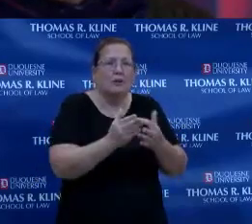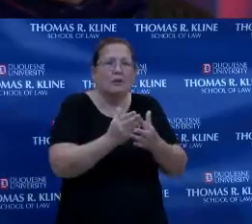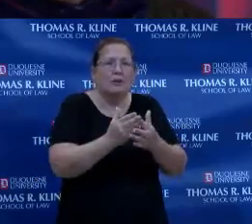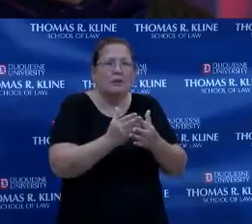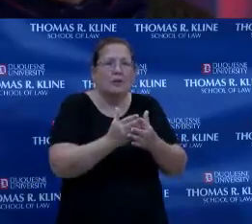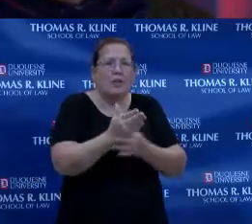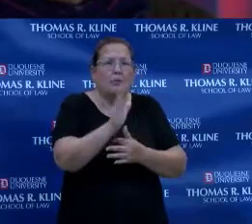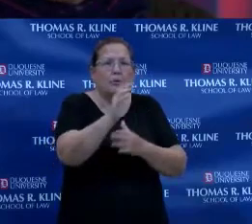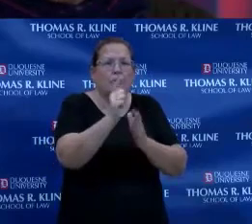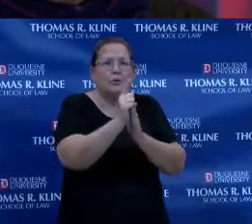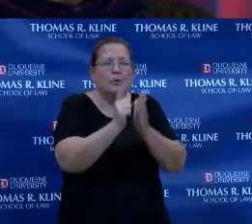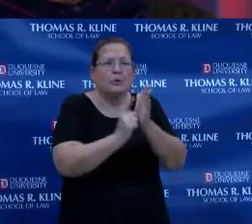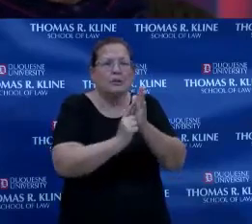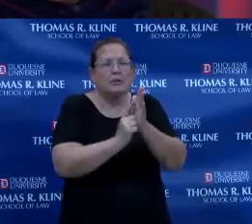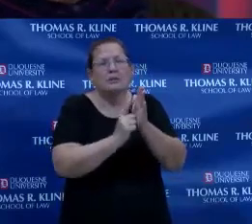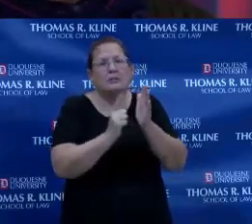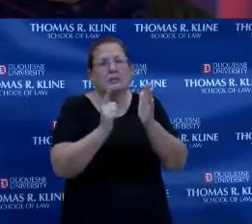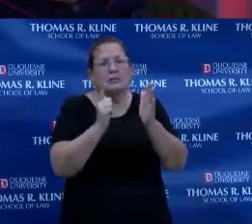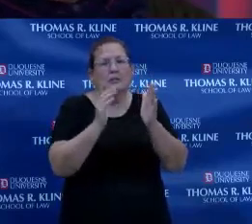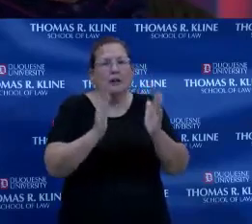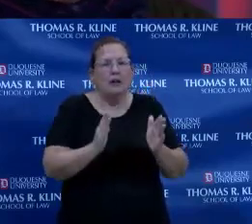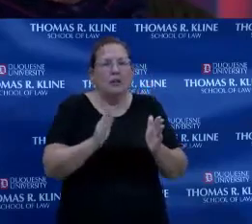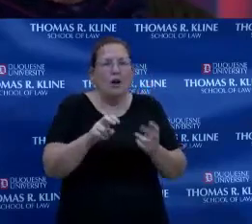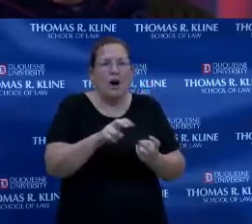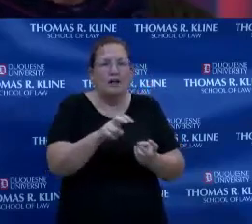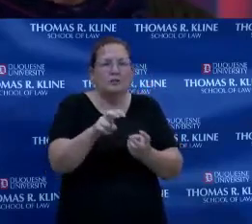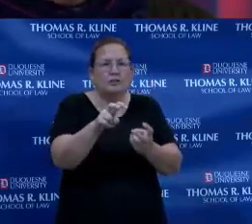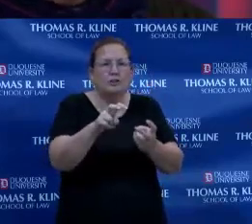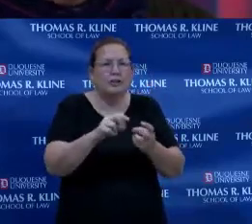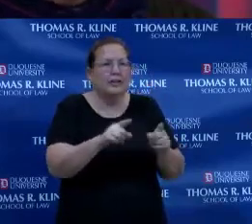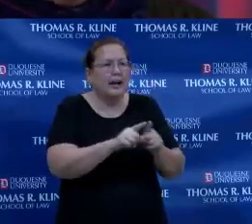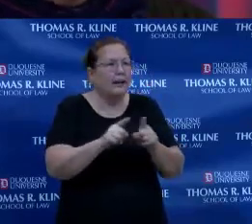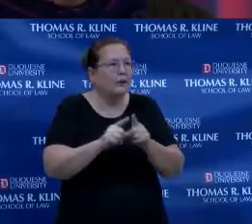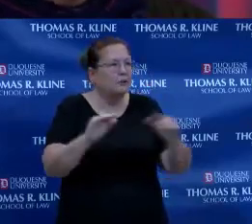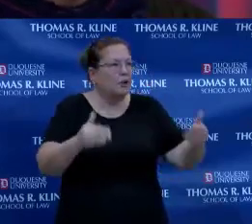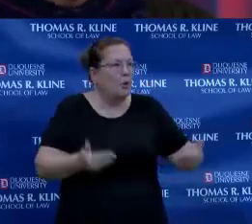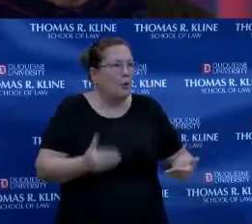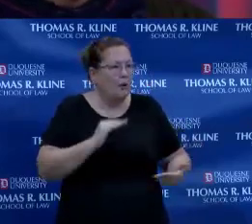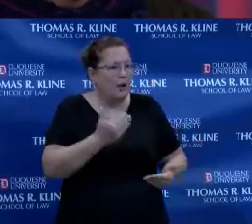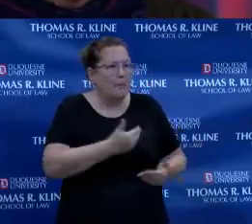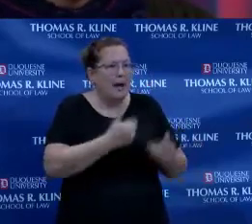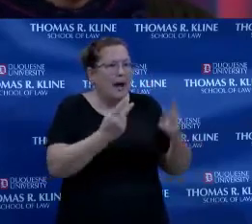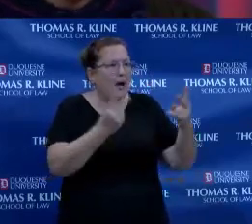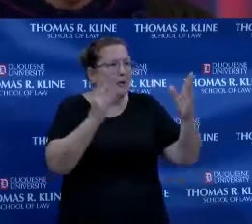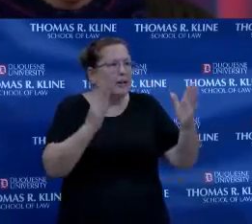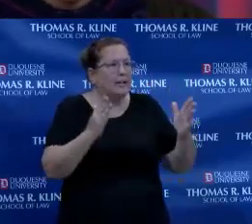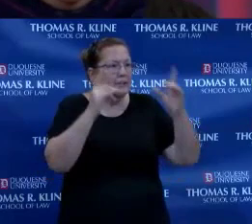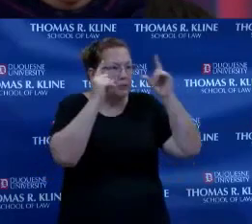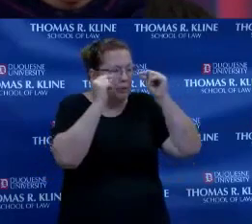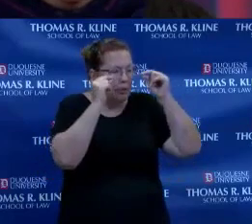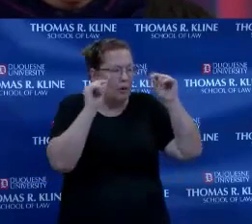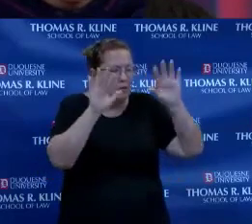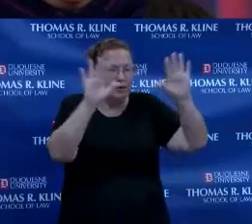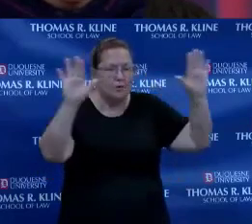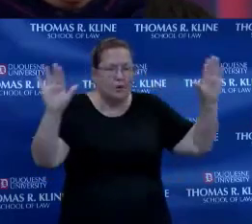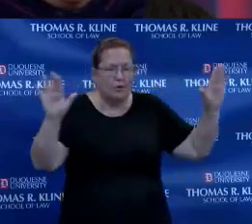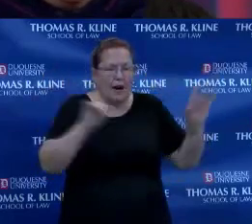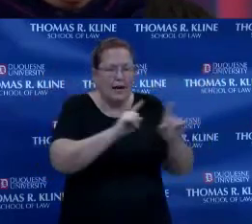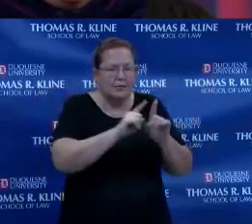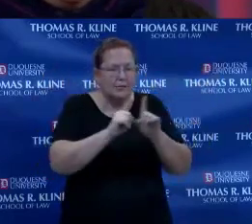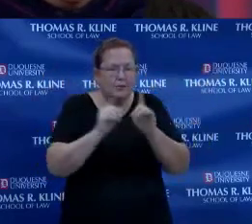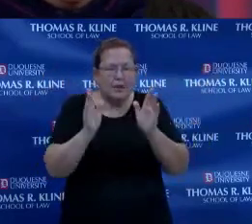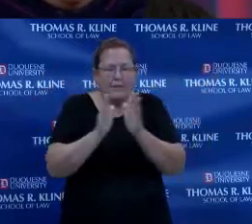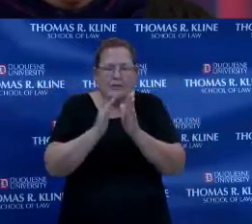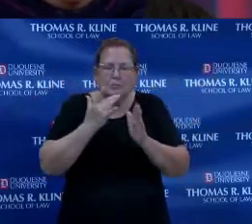at Duquesne Kline Law. I also welcome our guests to close your eyes as well to have a small taste of what